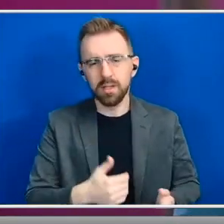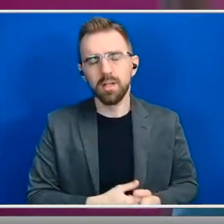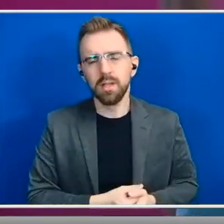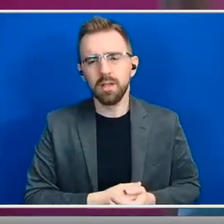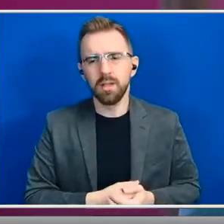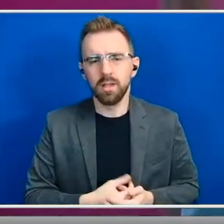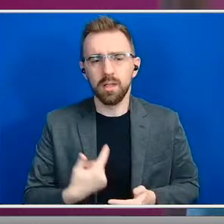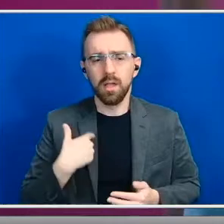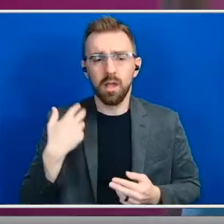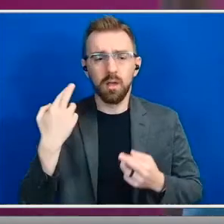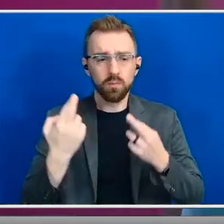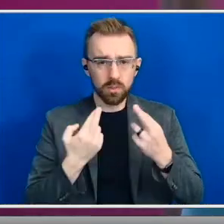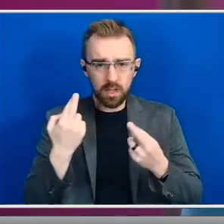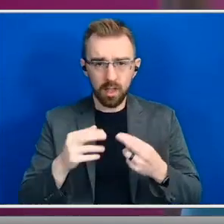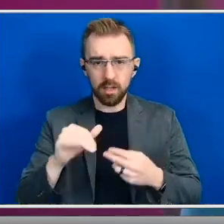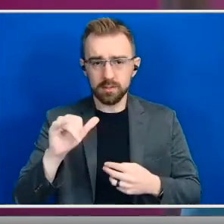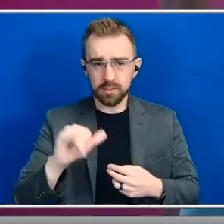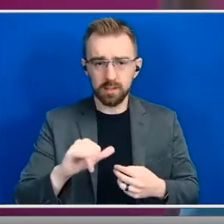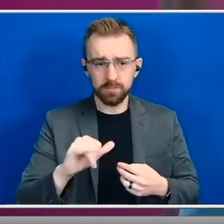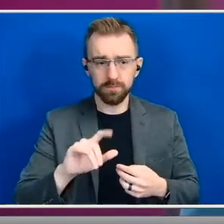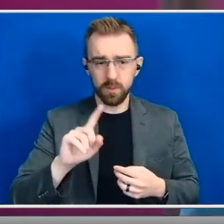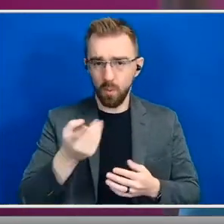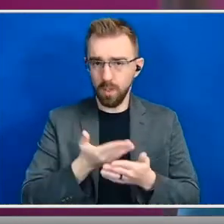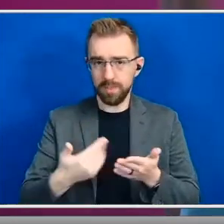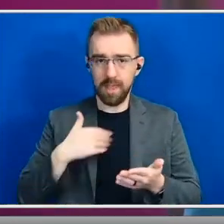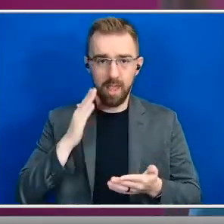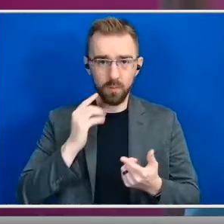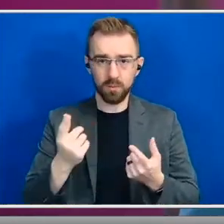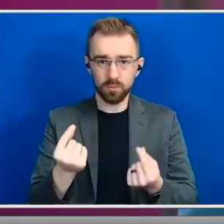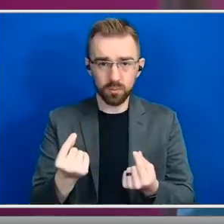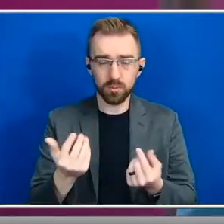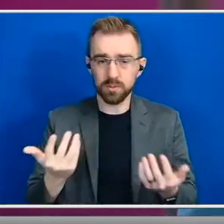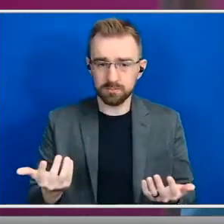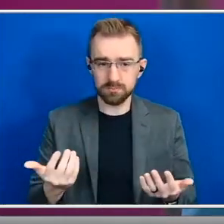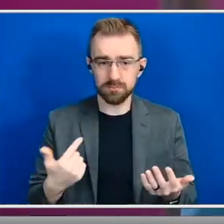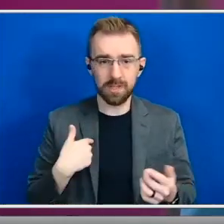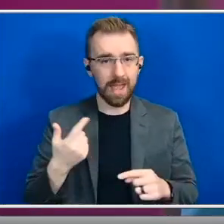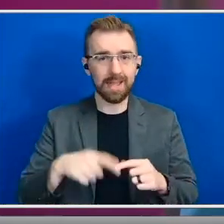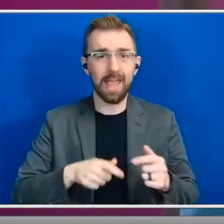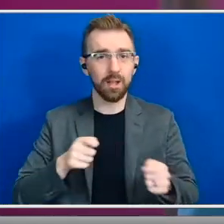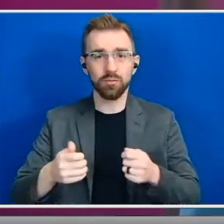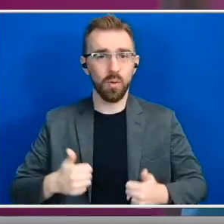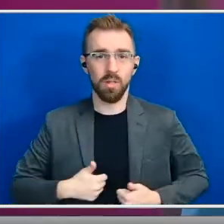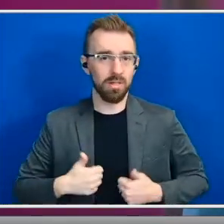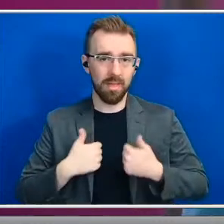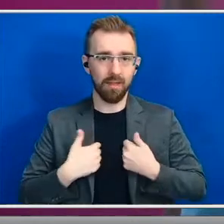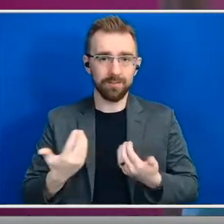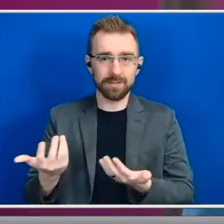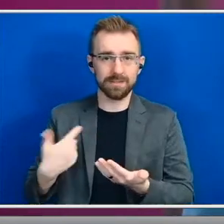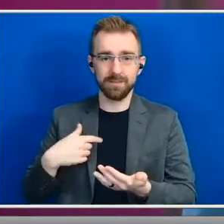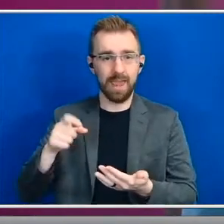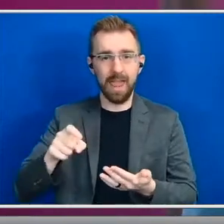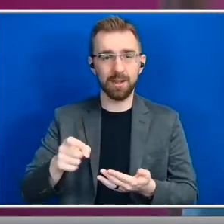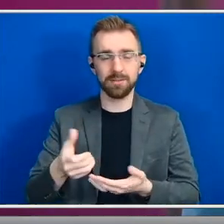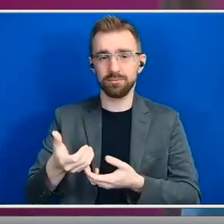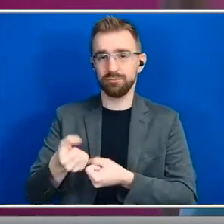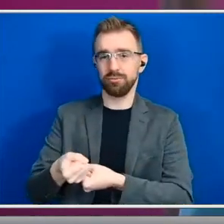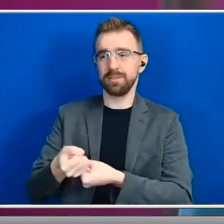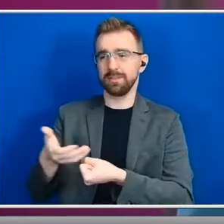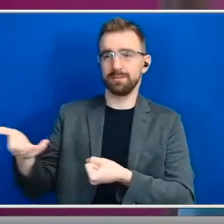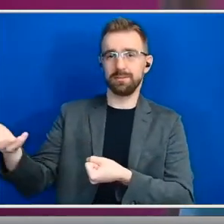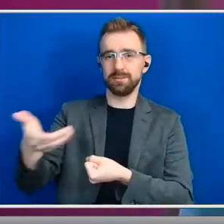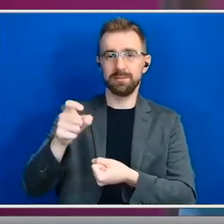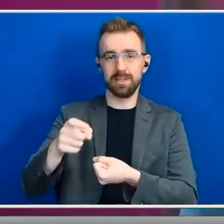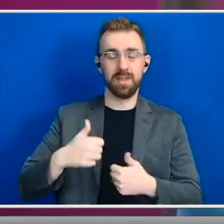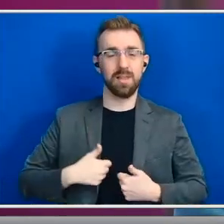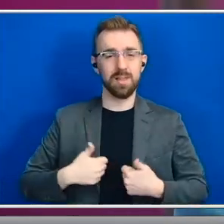that the only thing I was going to be able to do, I couldn't control my life. I had to trust, and I had to turn my life over to